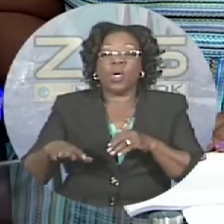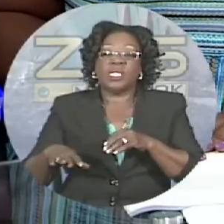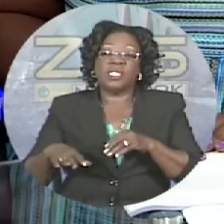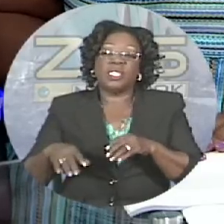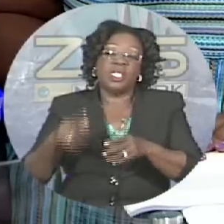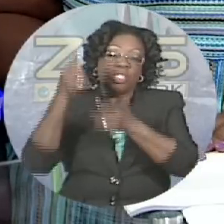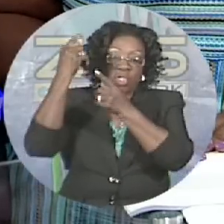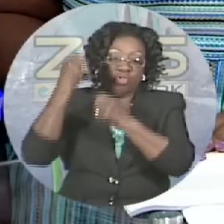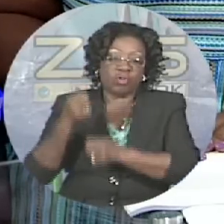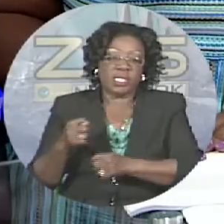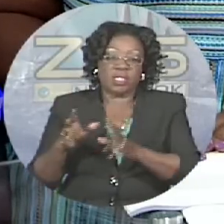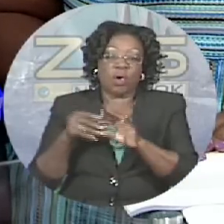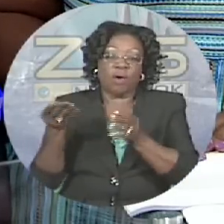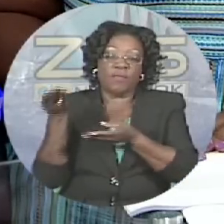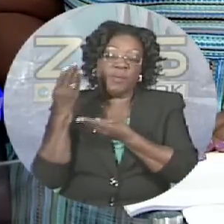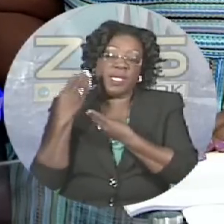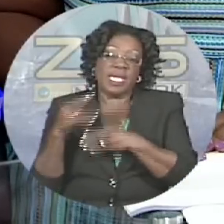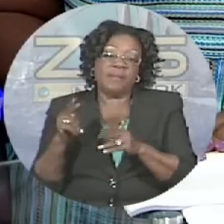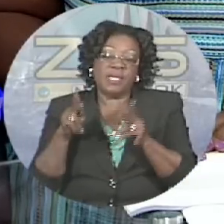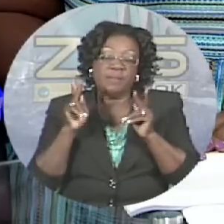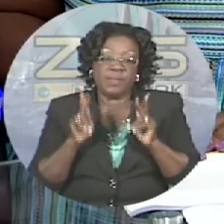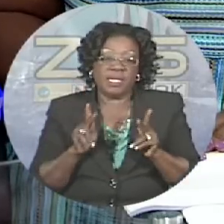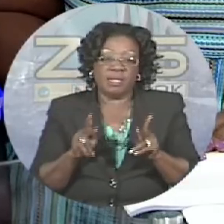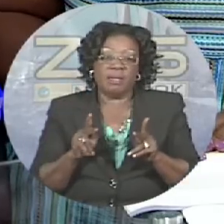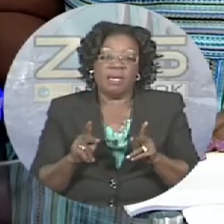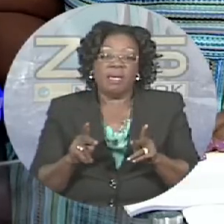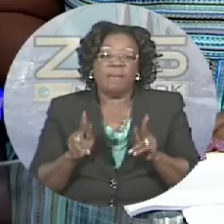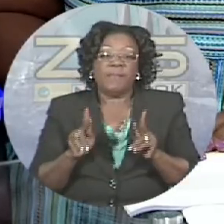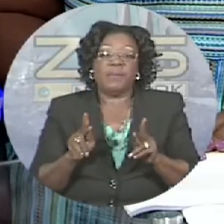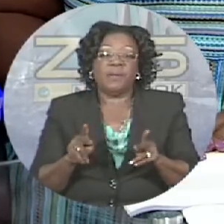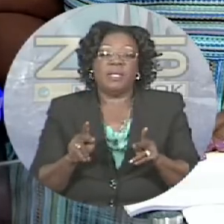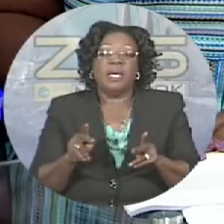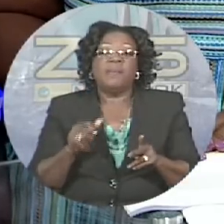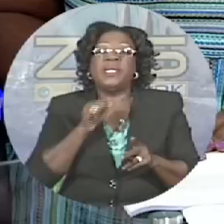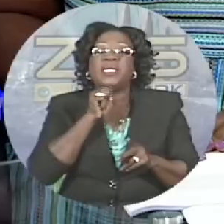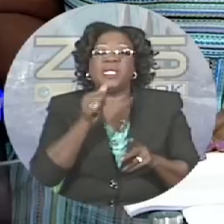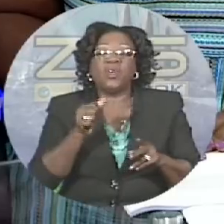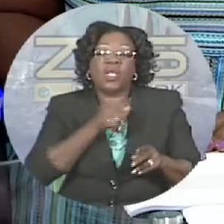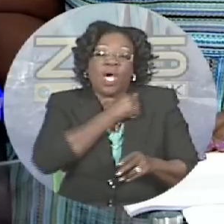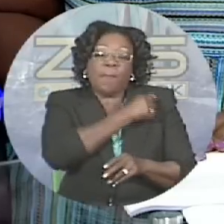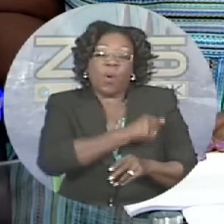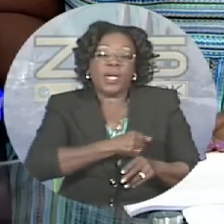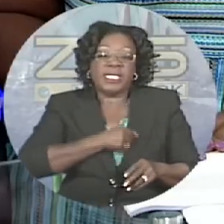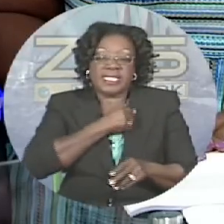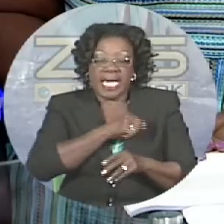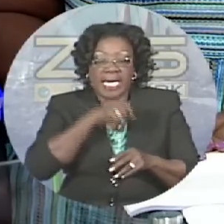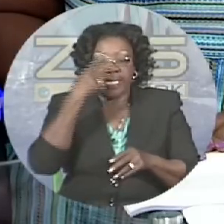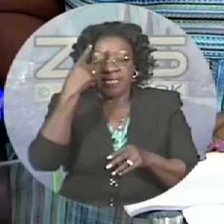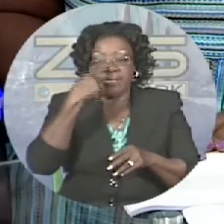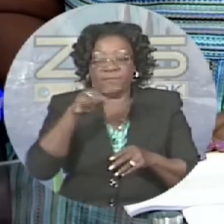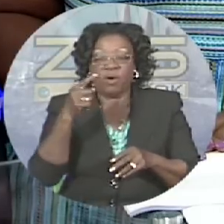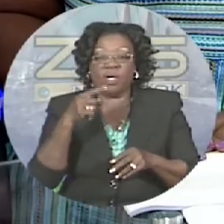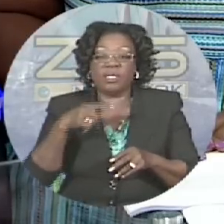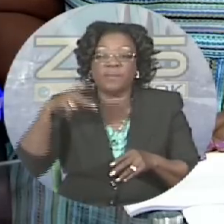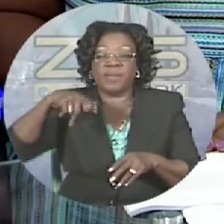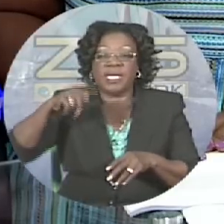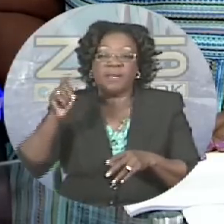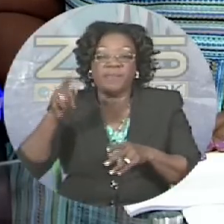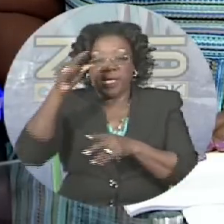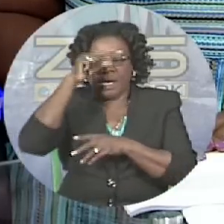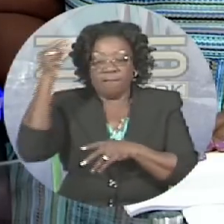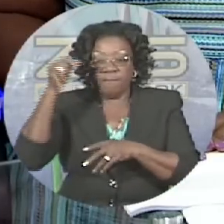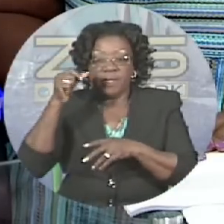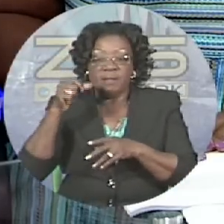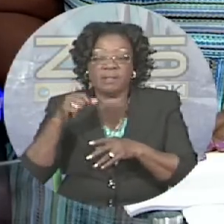election, but he did not offer an outright apology for the Christie administration's actions at the helm. His address Monday night touched on a number of